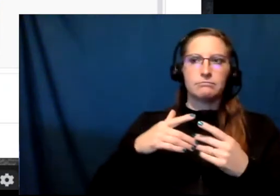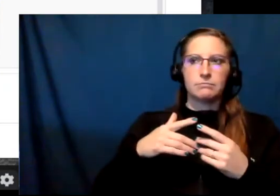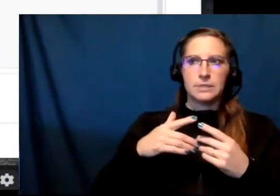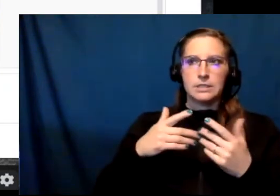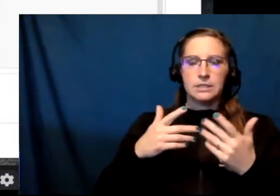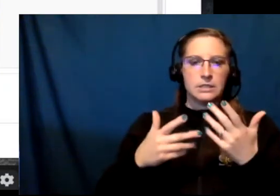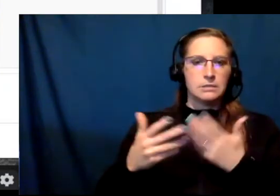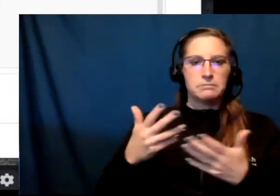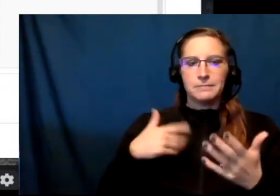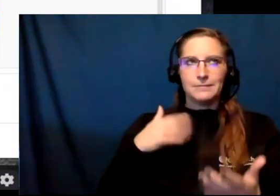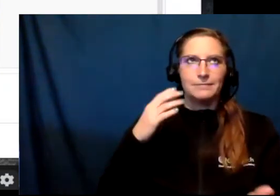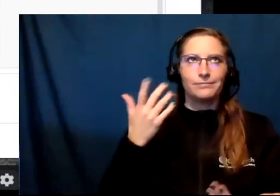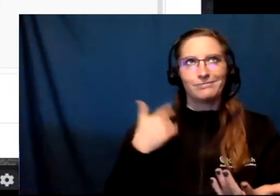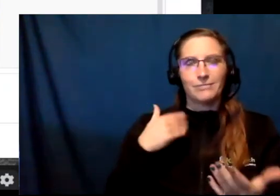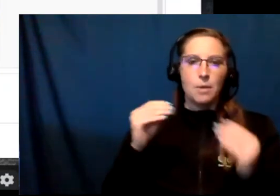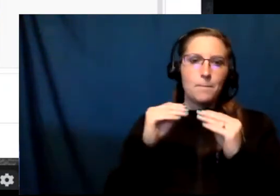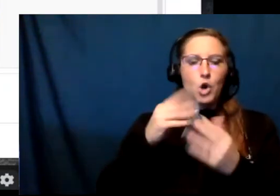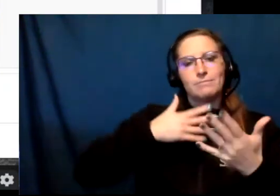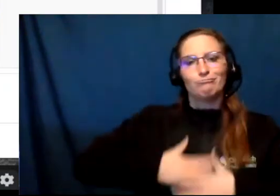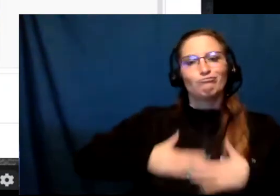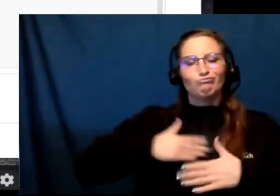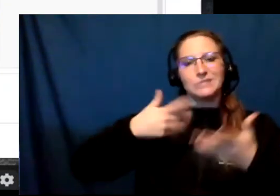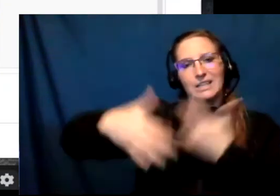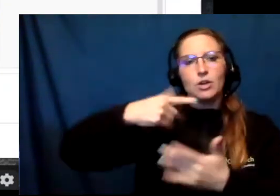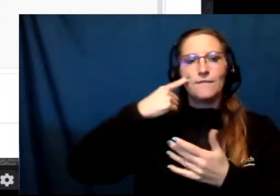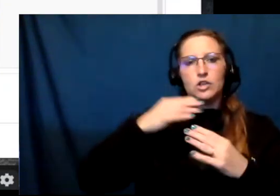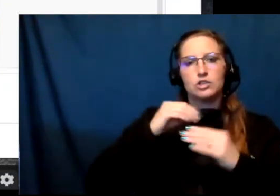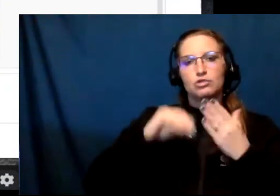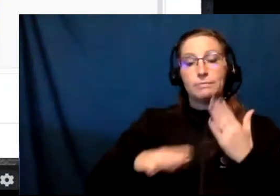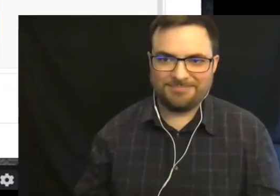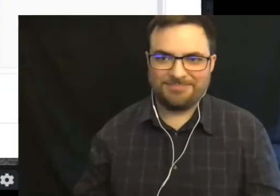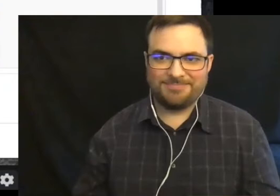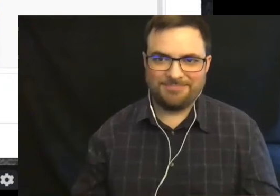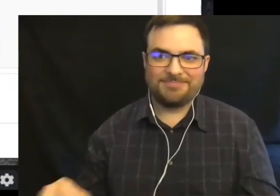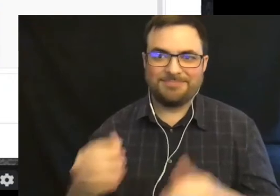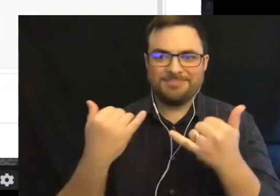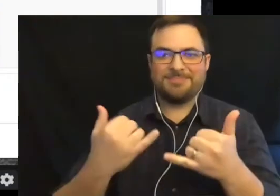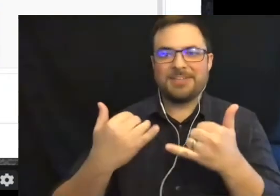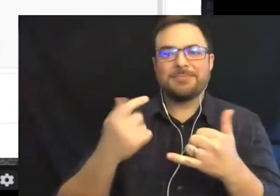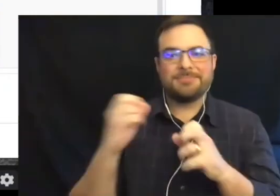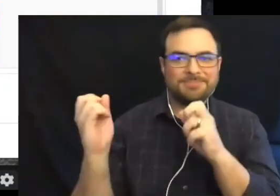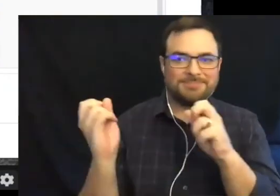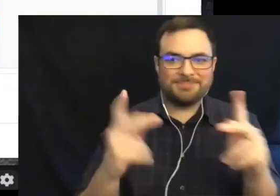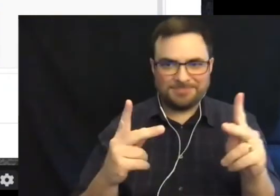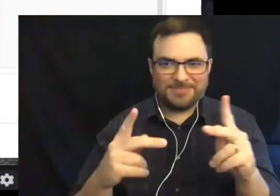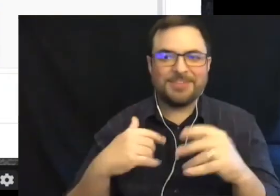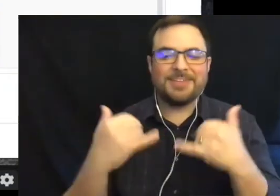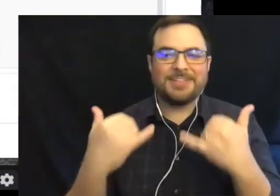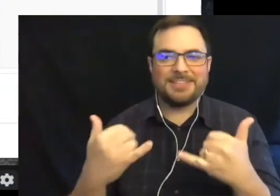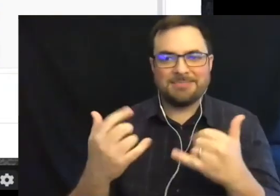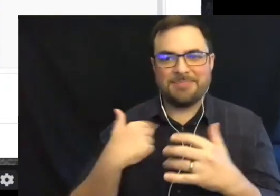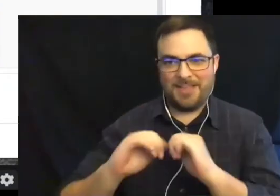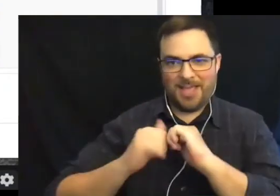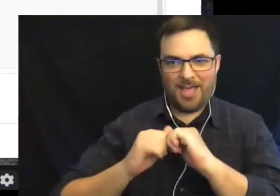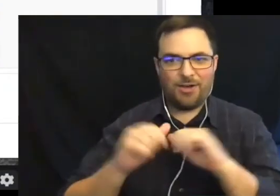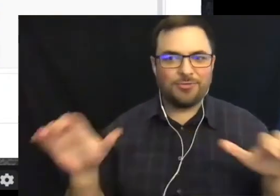guess engaging for the student. You got to mix it up a little bit. Okay, so that is how you do